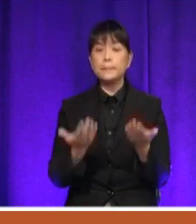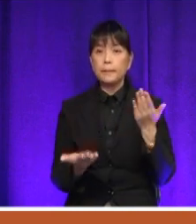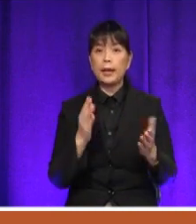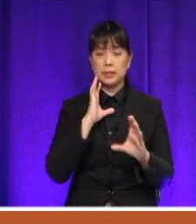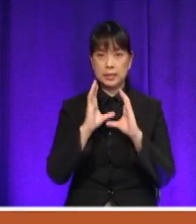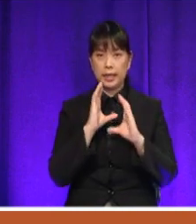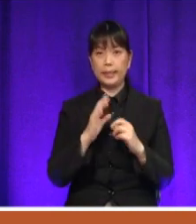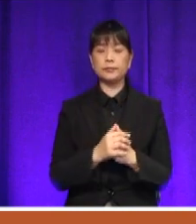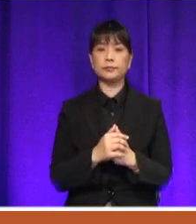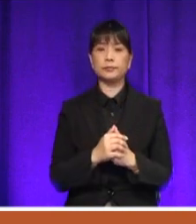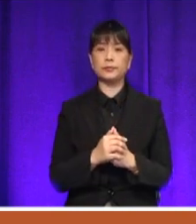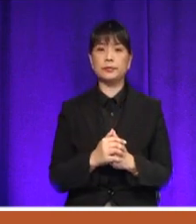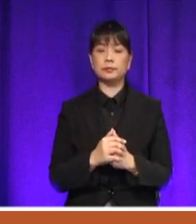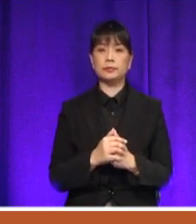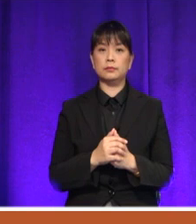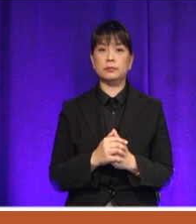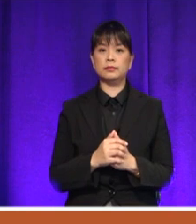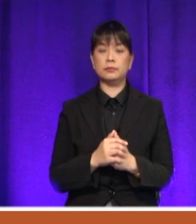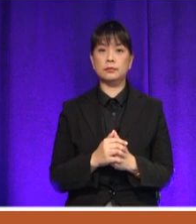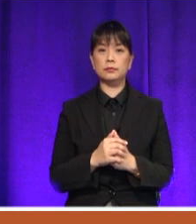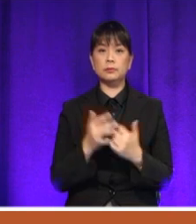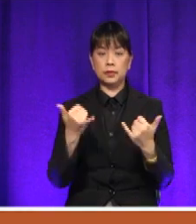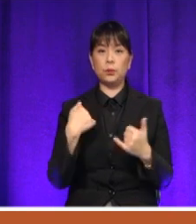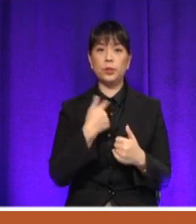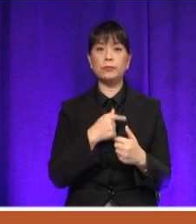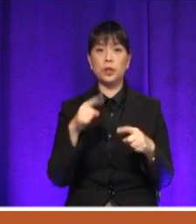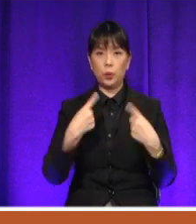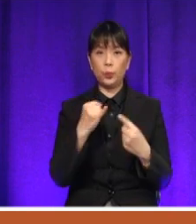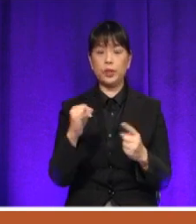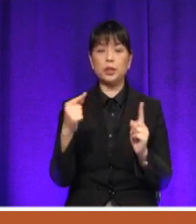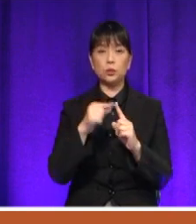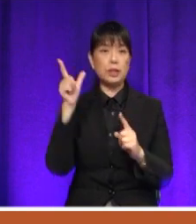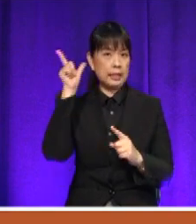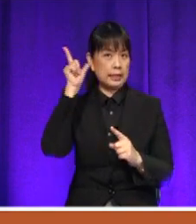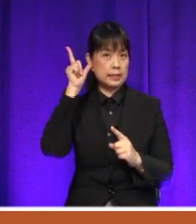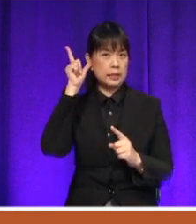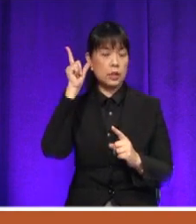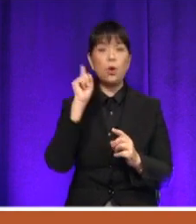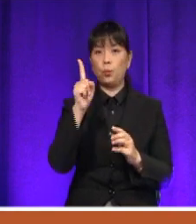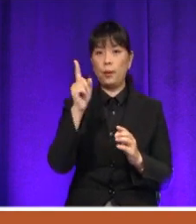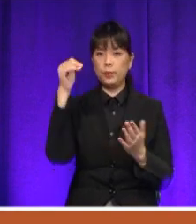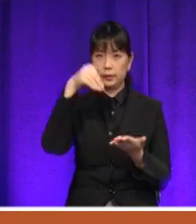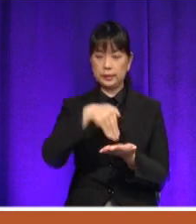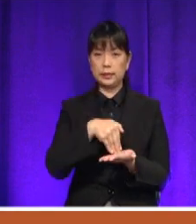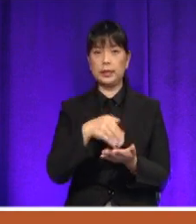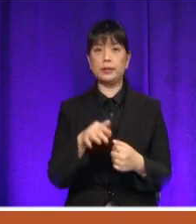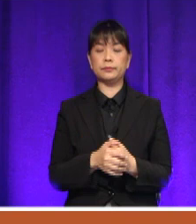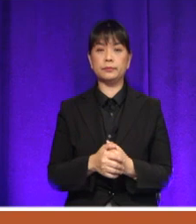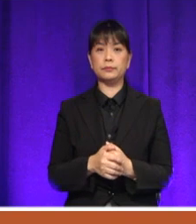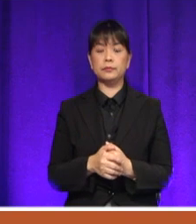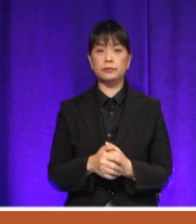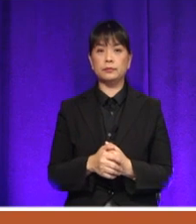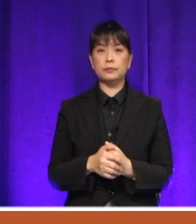now. Okay. Okay, now we're going to listen to the script one more time, and you are going to match the speakers with the